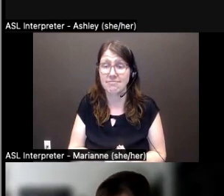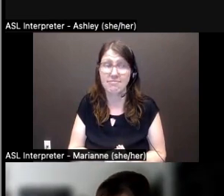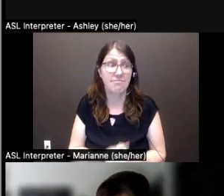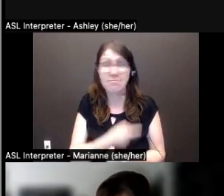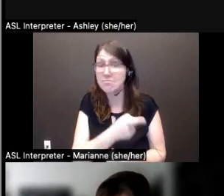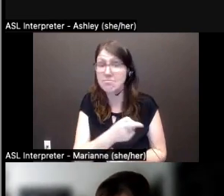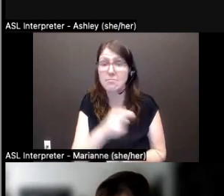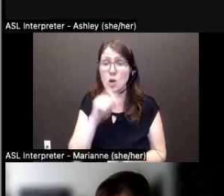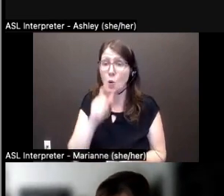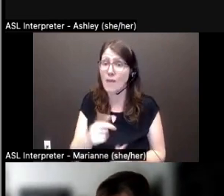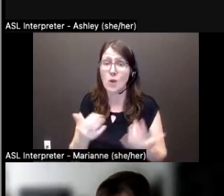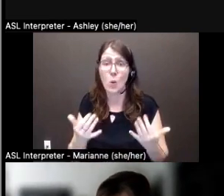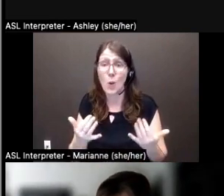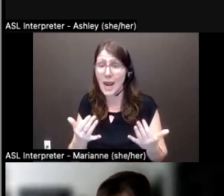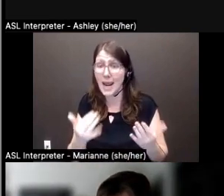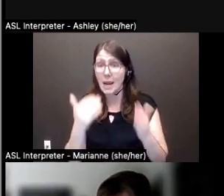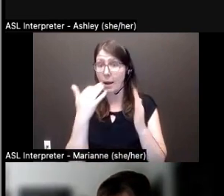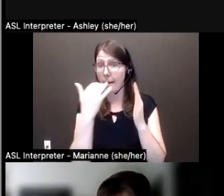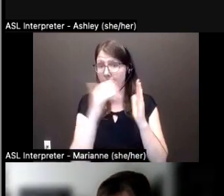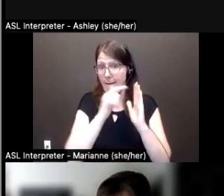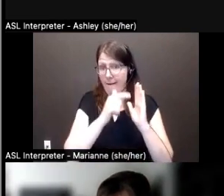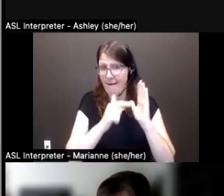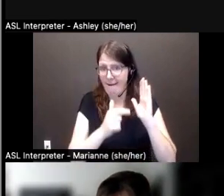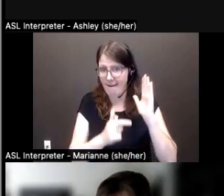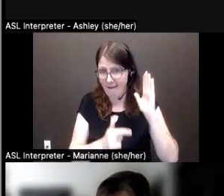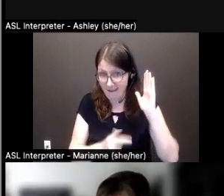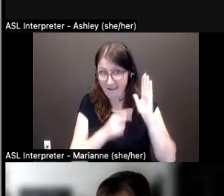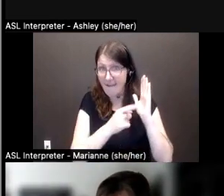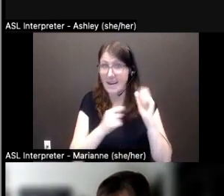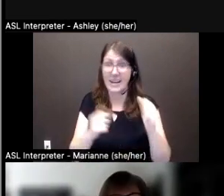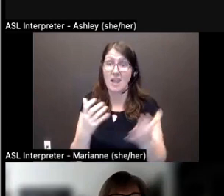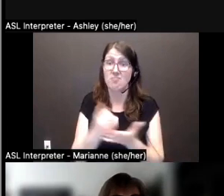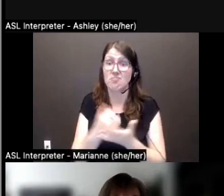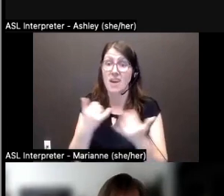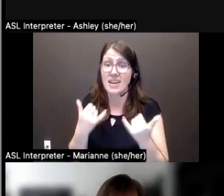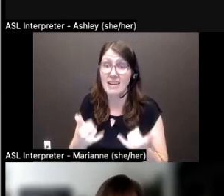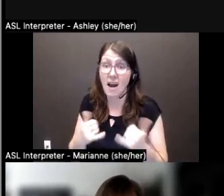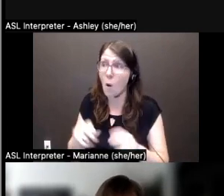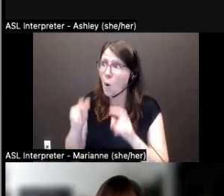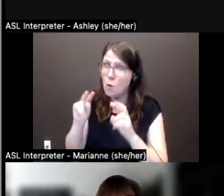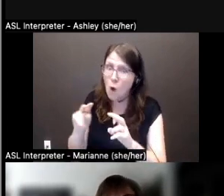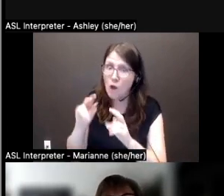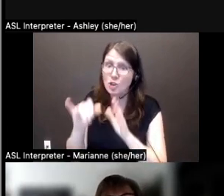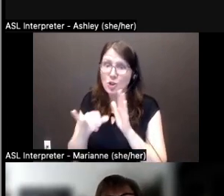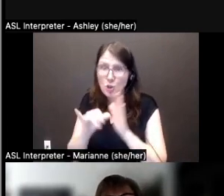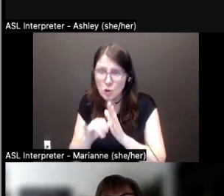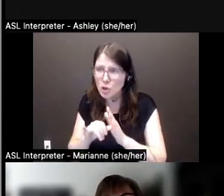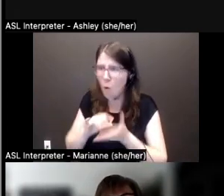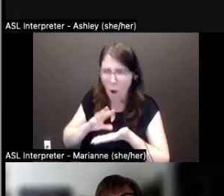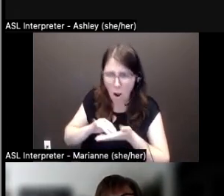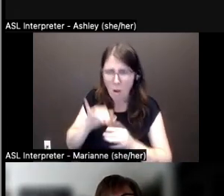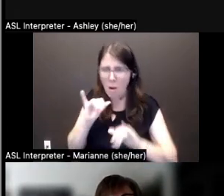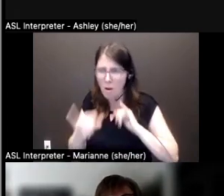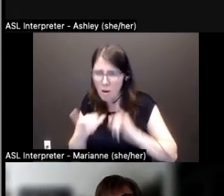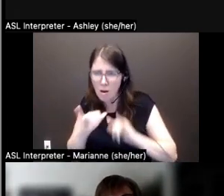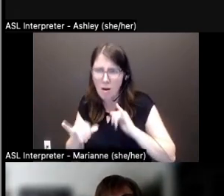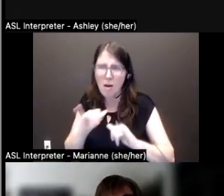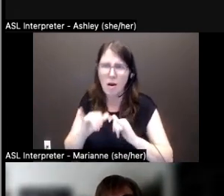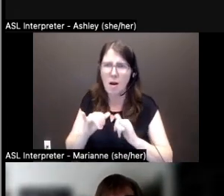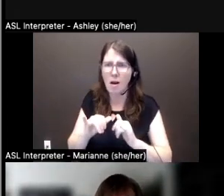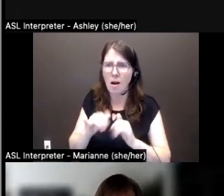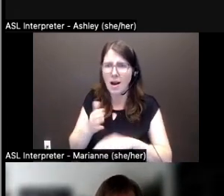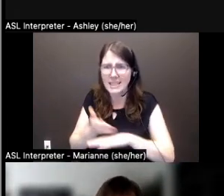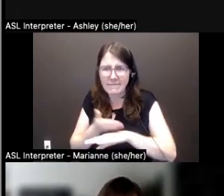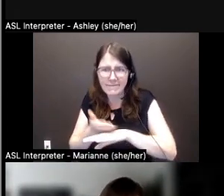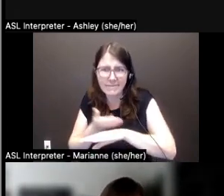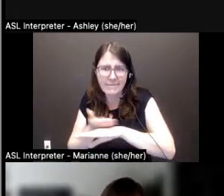practicing and strengthening and mastering their skills. Or we able also we learned